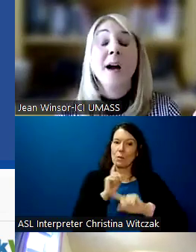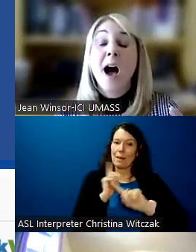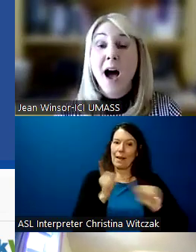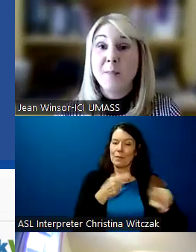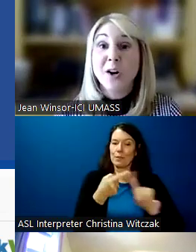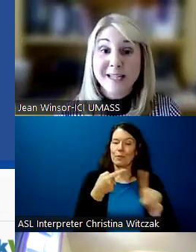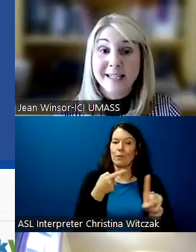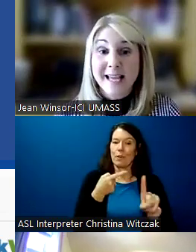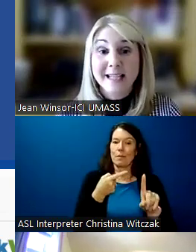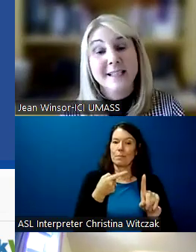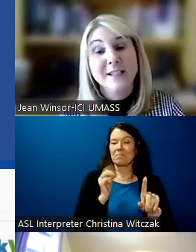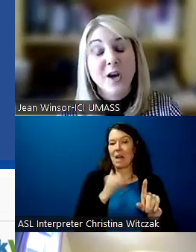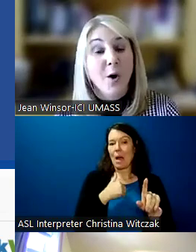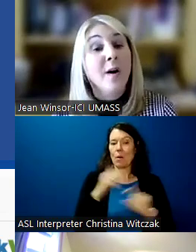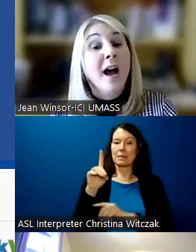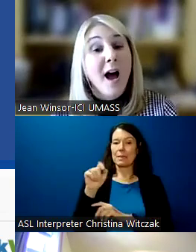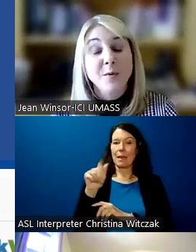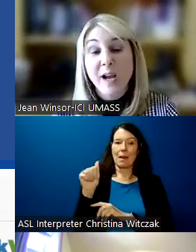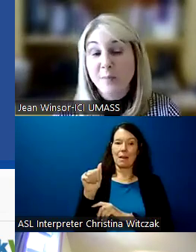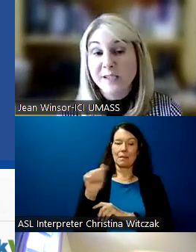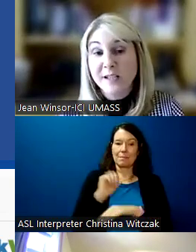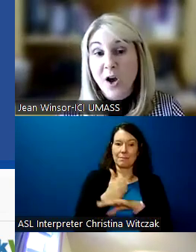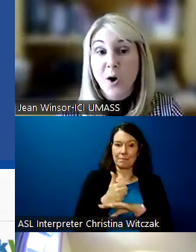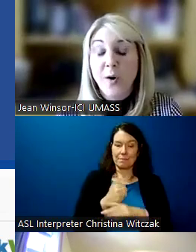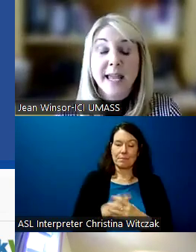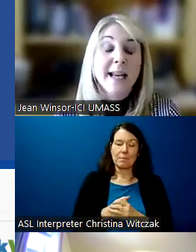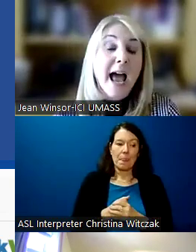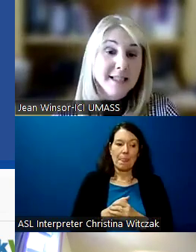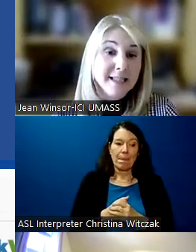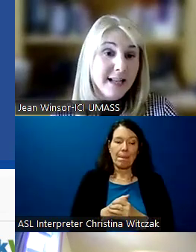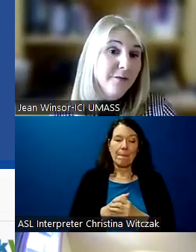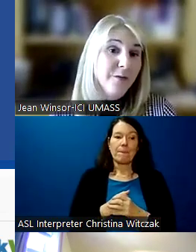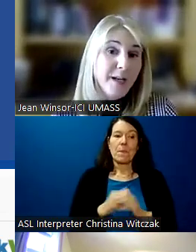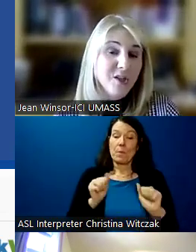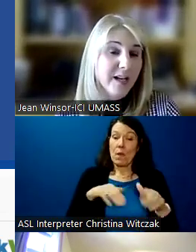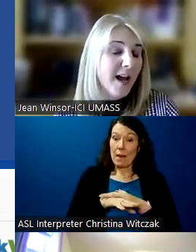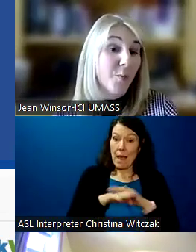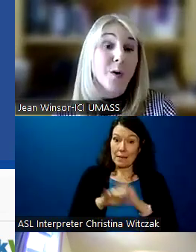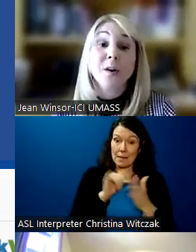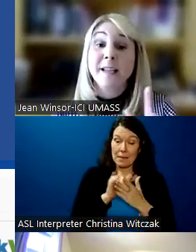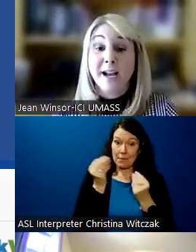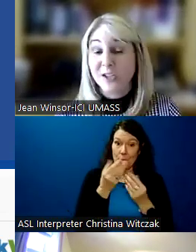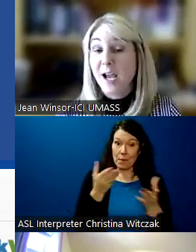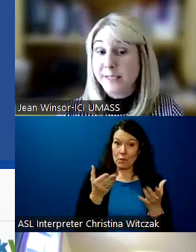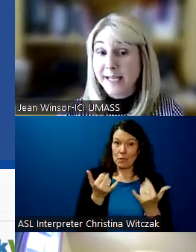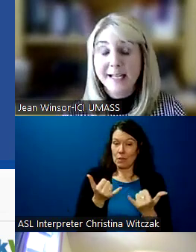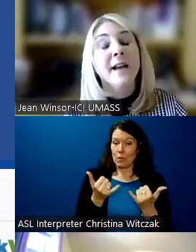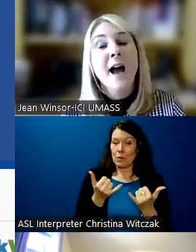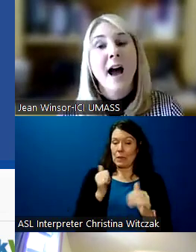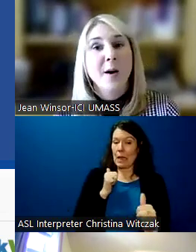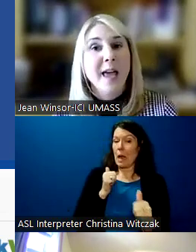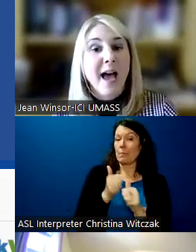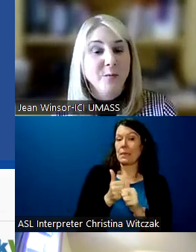from our data sets. And so you're able to go and access that information. We're currently actually